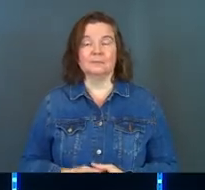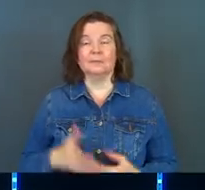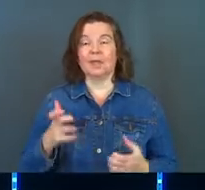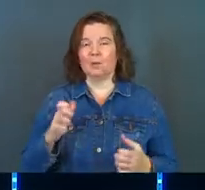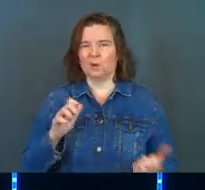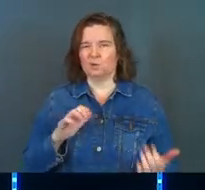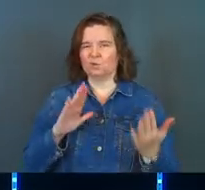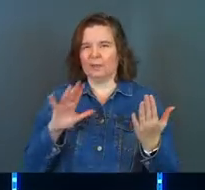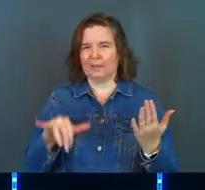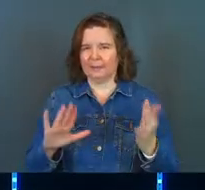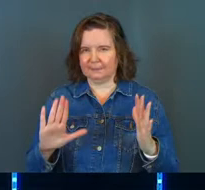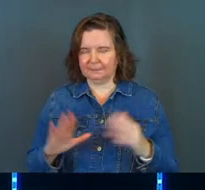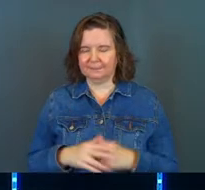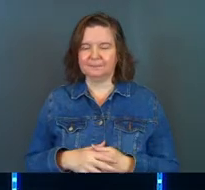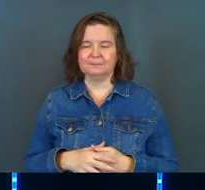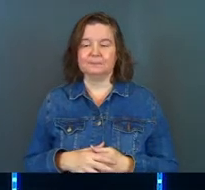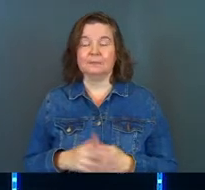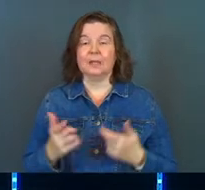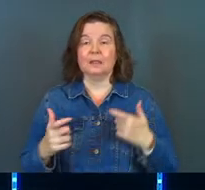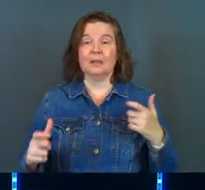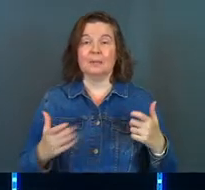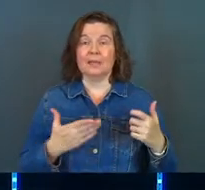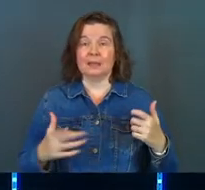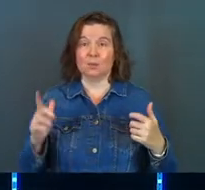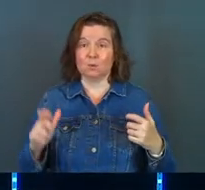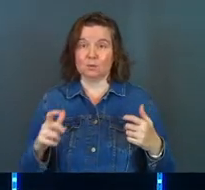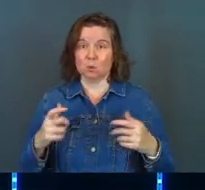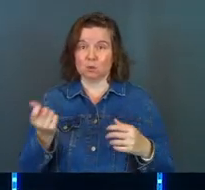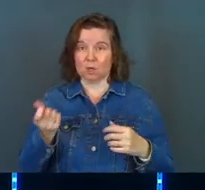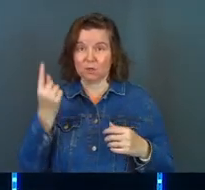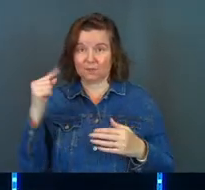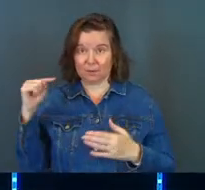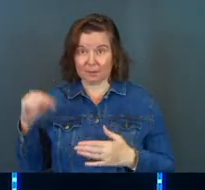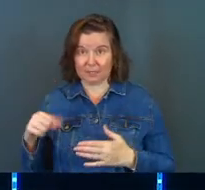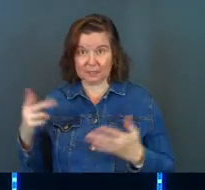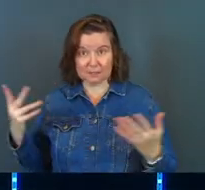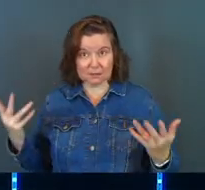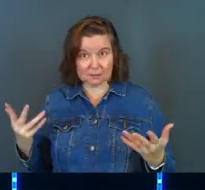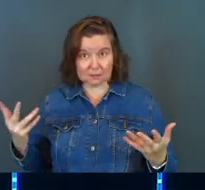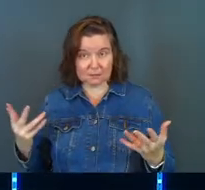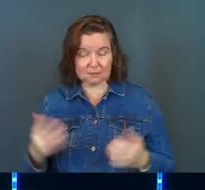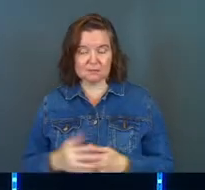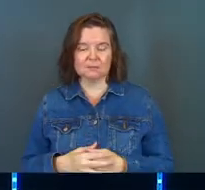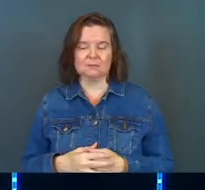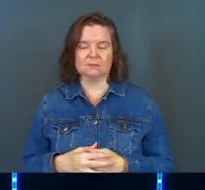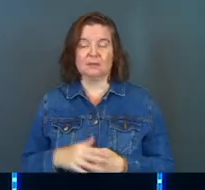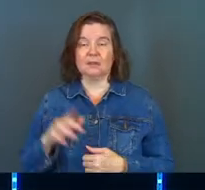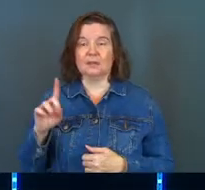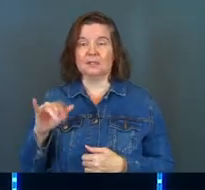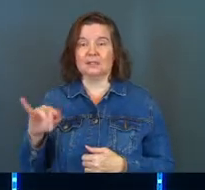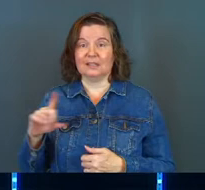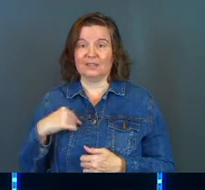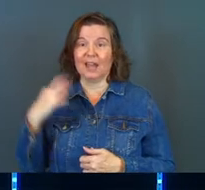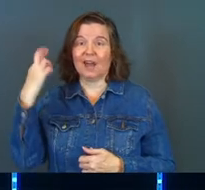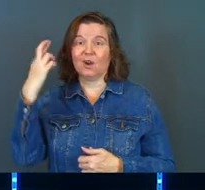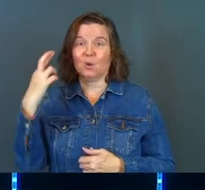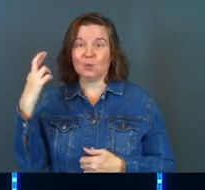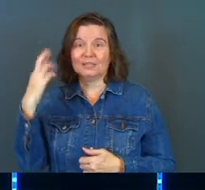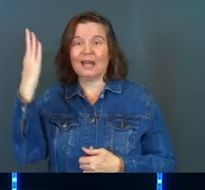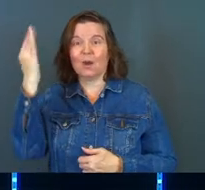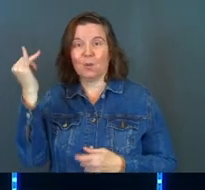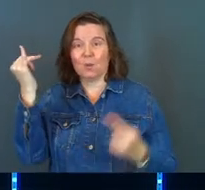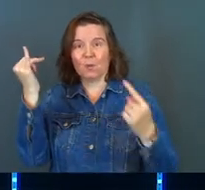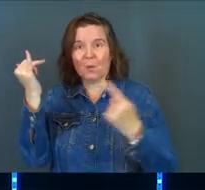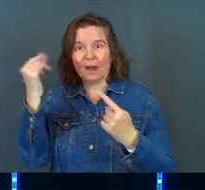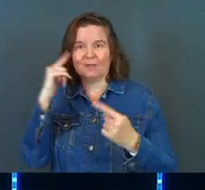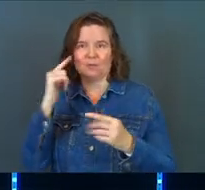Just wanted to address that. The big thing we're supposed to get out of this, though, is that David had a reason, he had a why